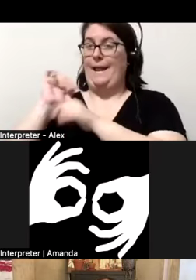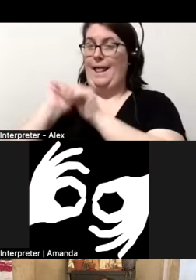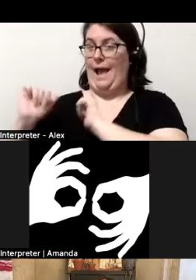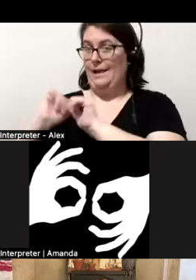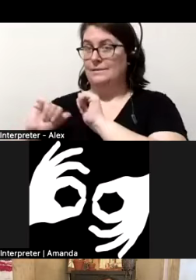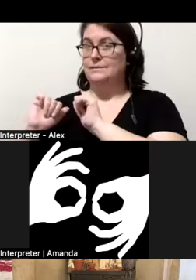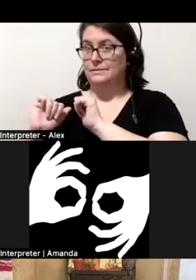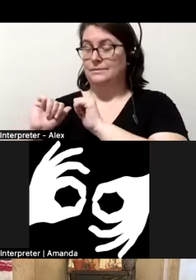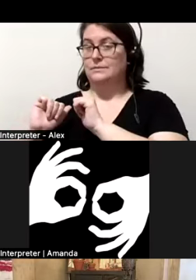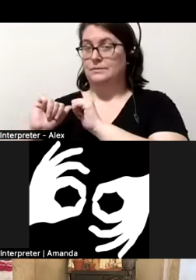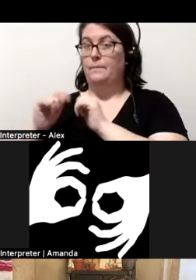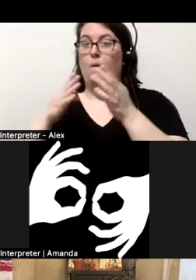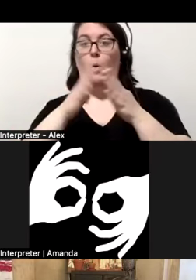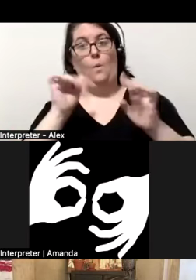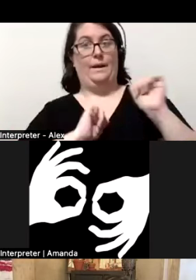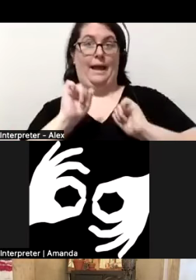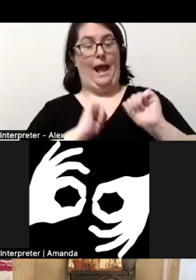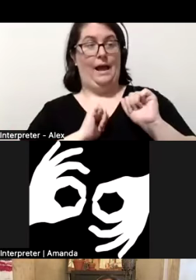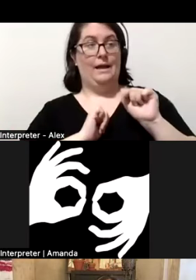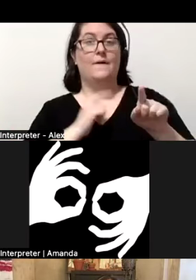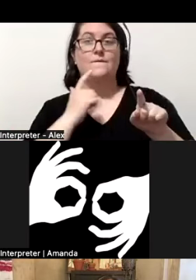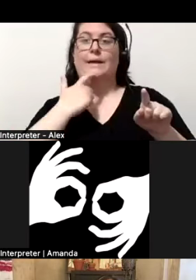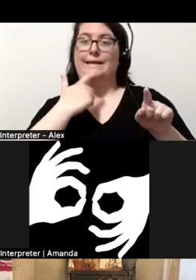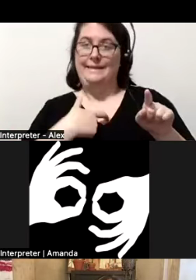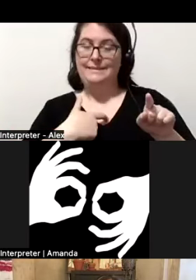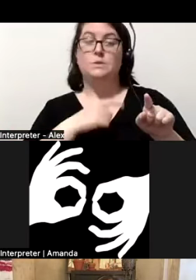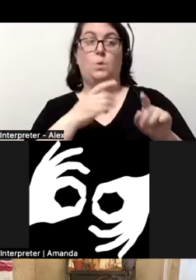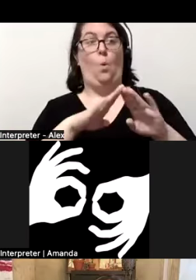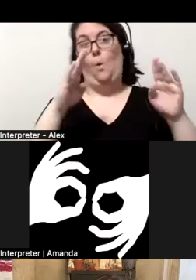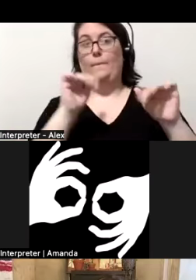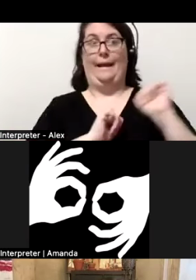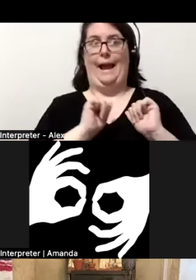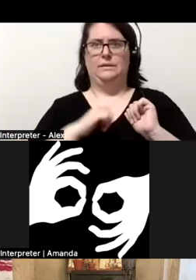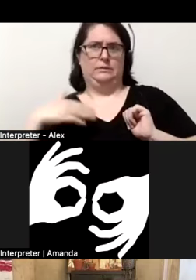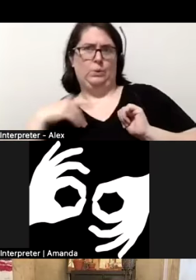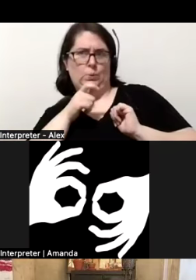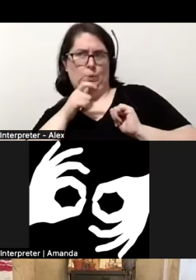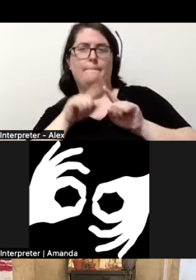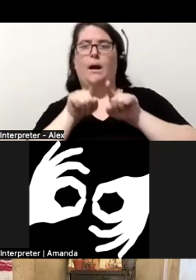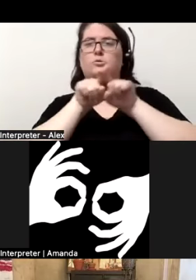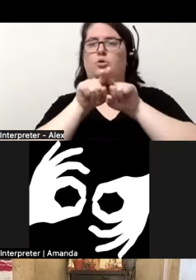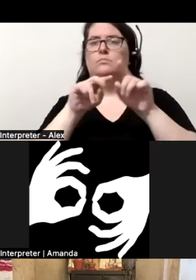but then your opening act slot was reserved for a Kingston artist, you can indicate that with an asterisk.